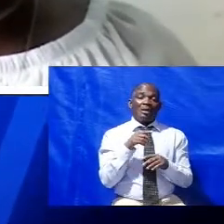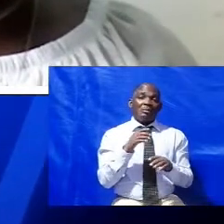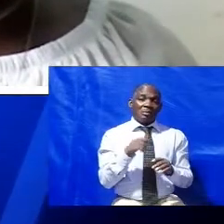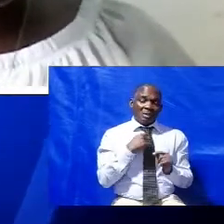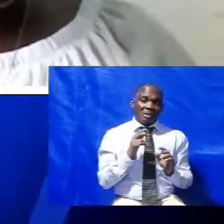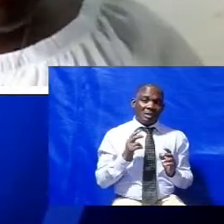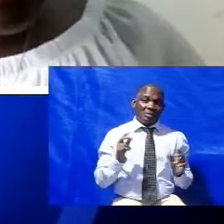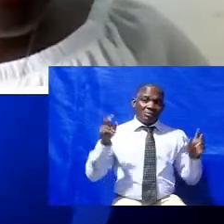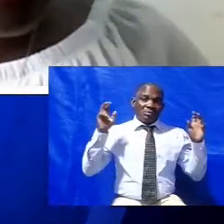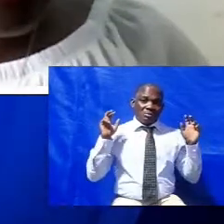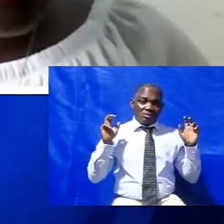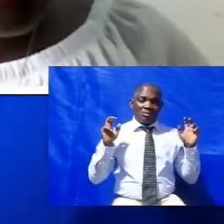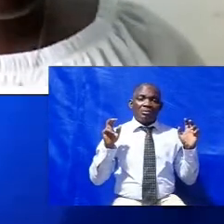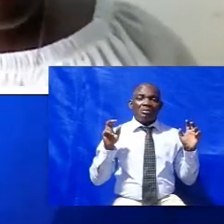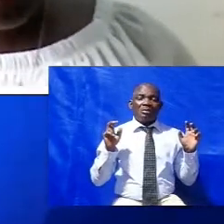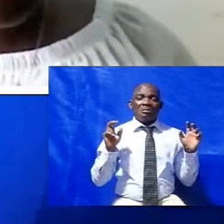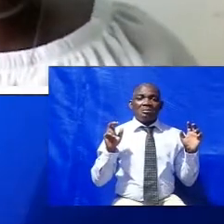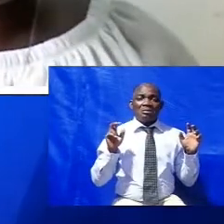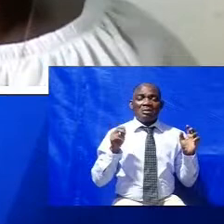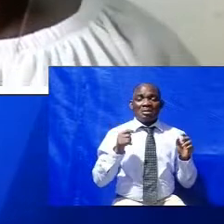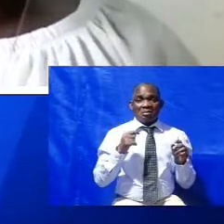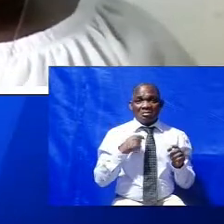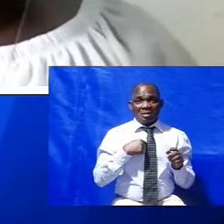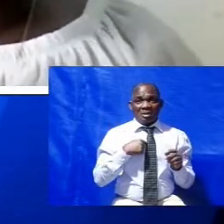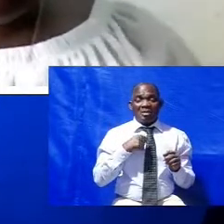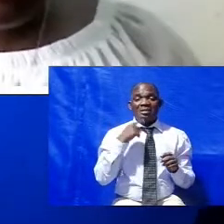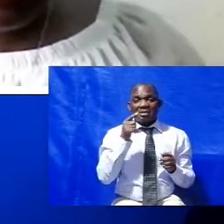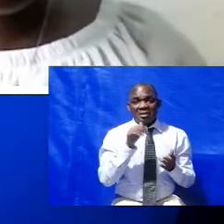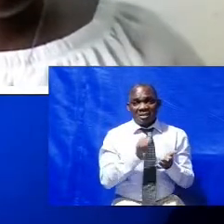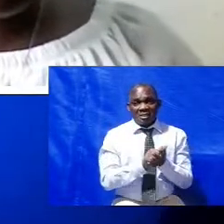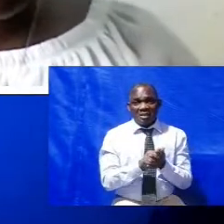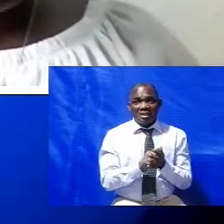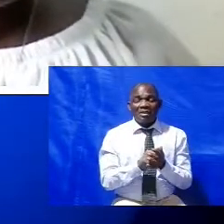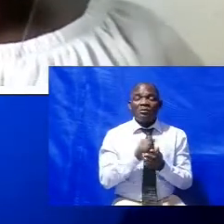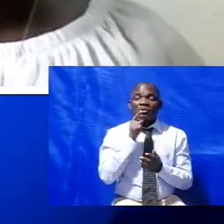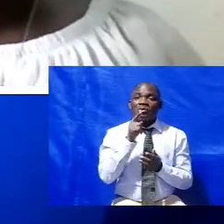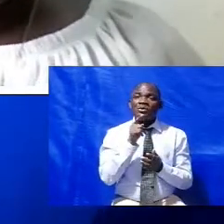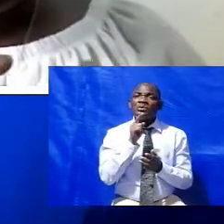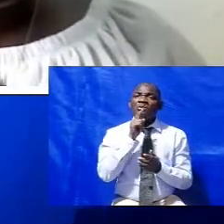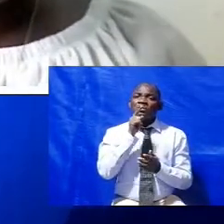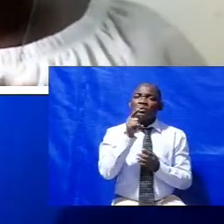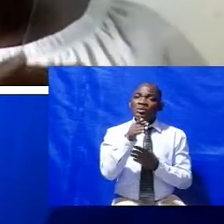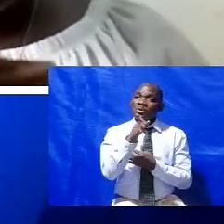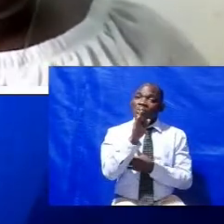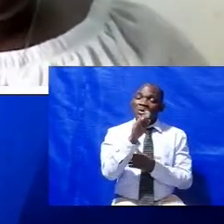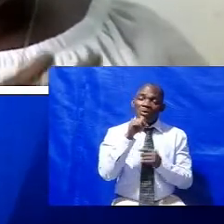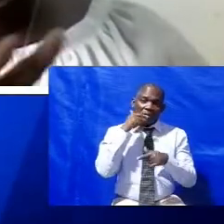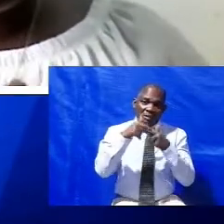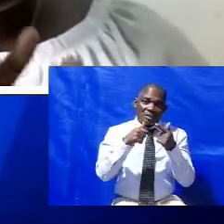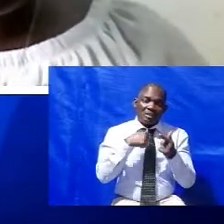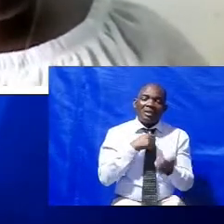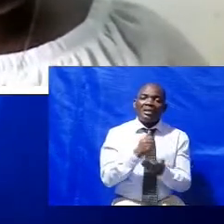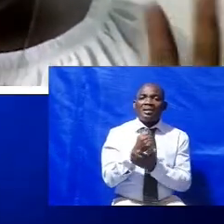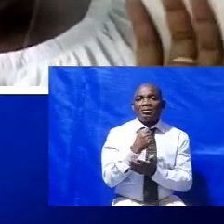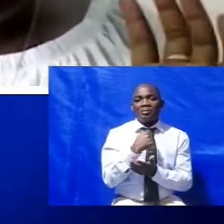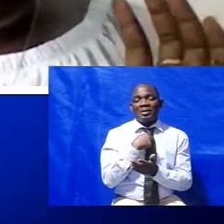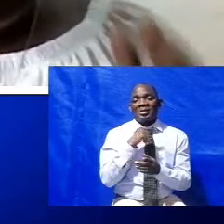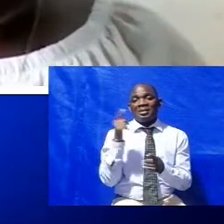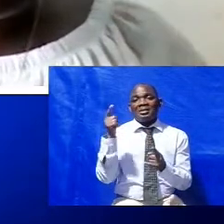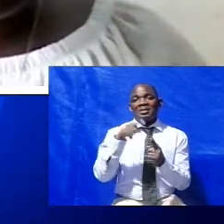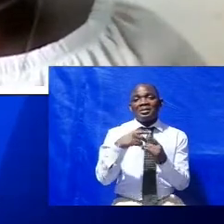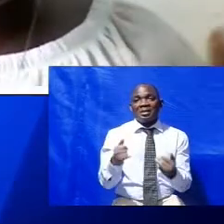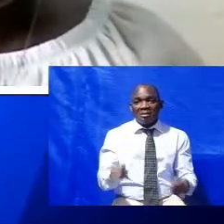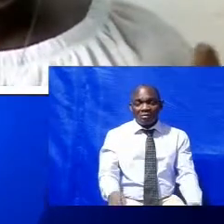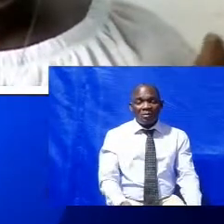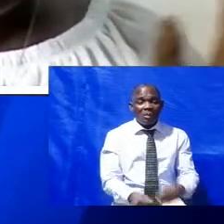person that I was carrying you in that moment. Yeah. So for me, I would say it is purely God's grace that has